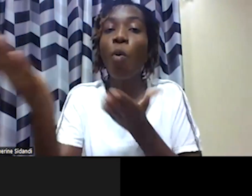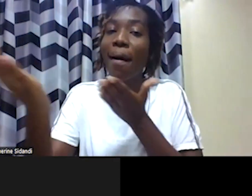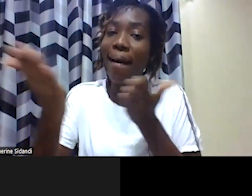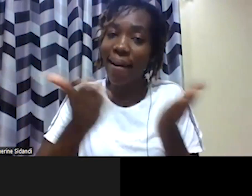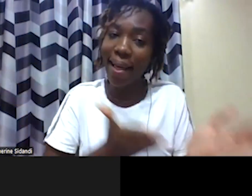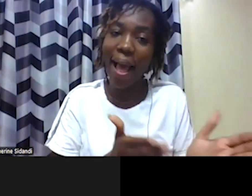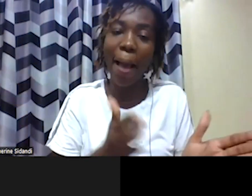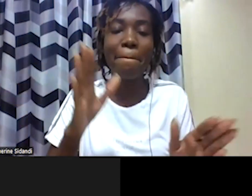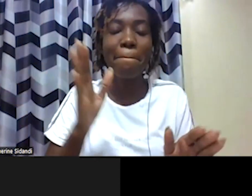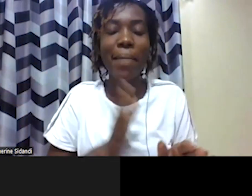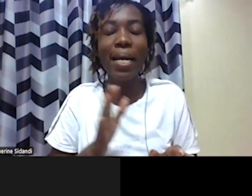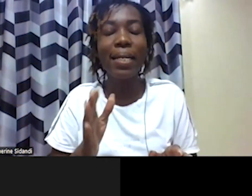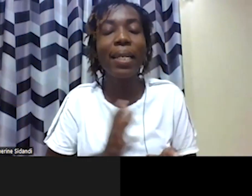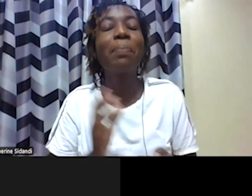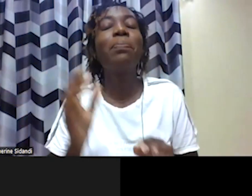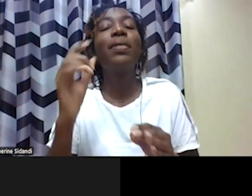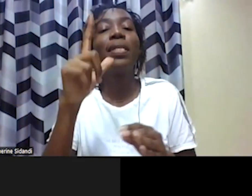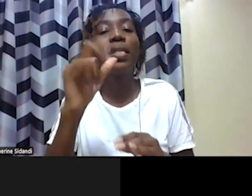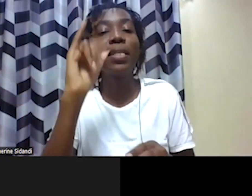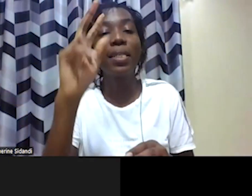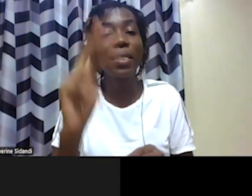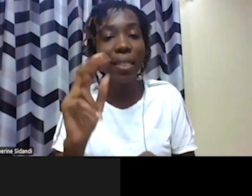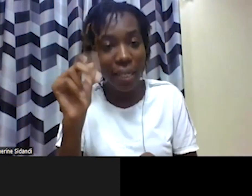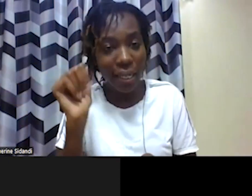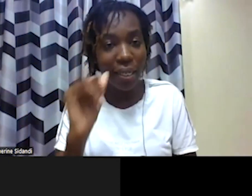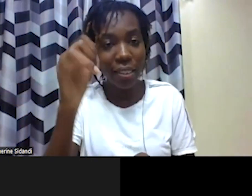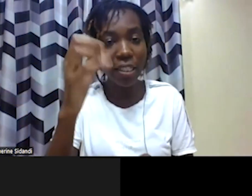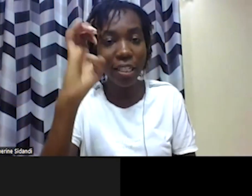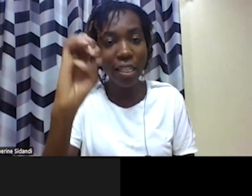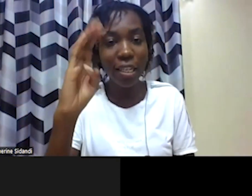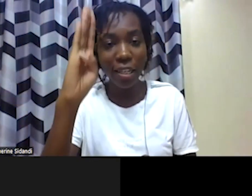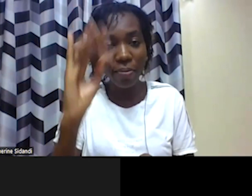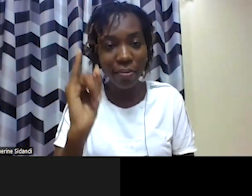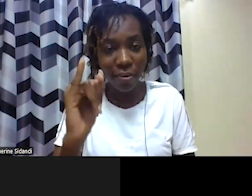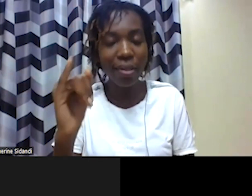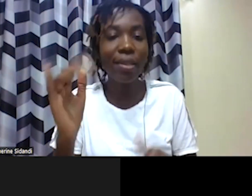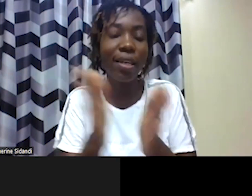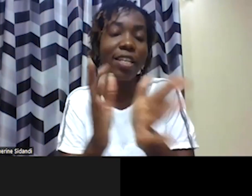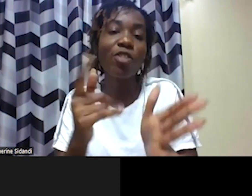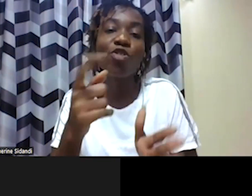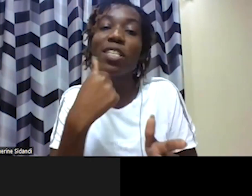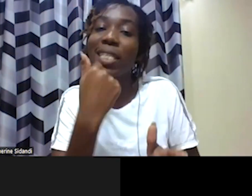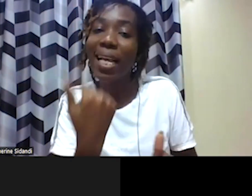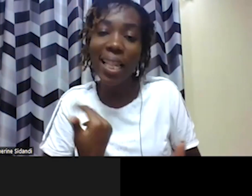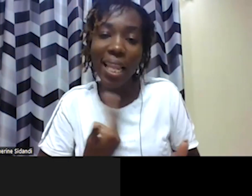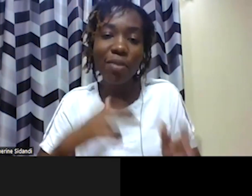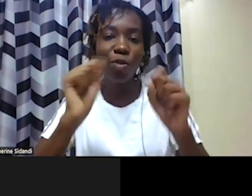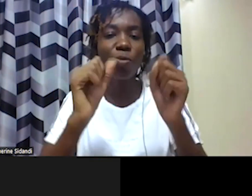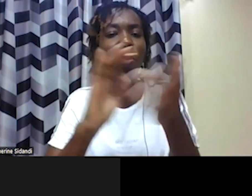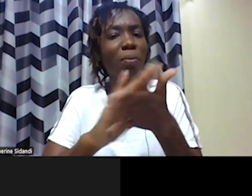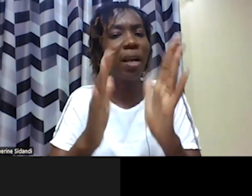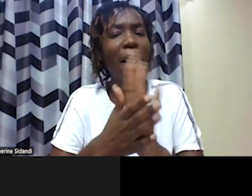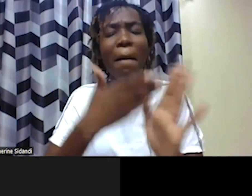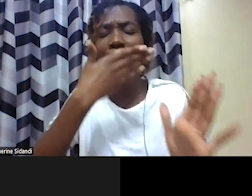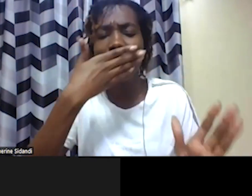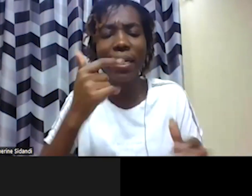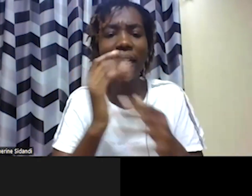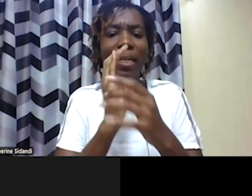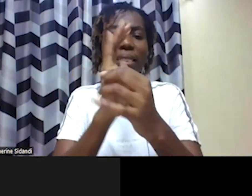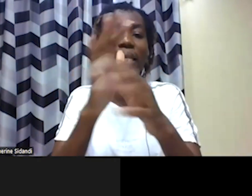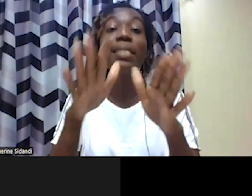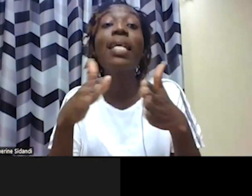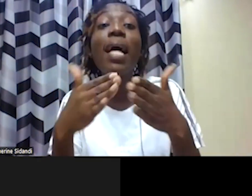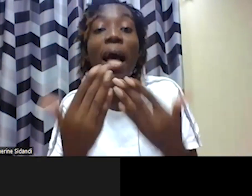Madam Linah Jebii Kilimo. We would love to hear from you and tell us how we can become better leaders, how we can